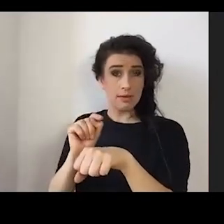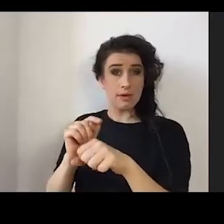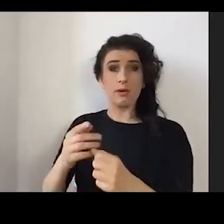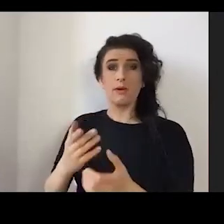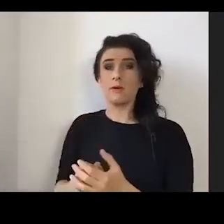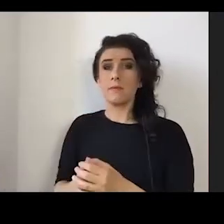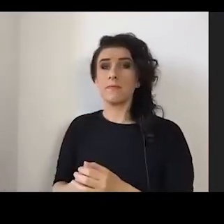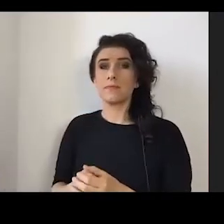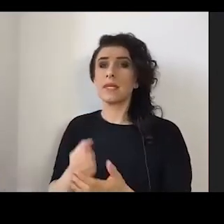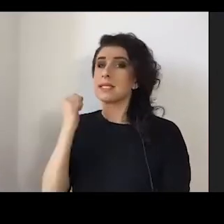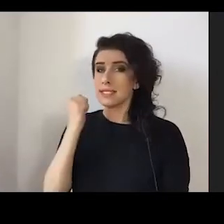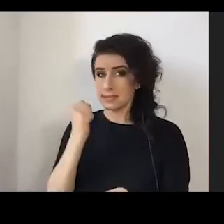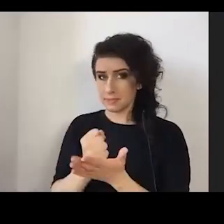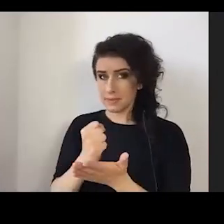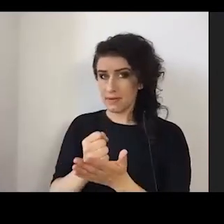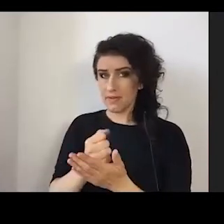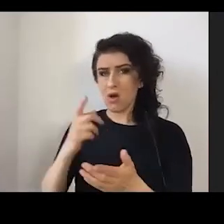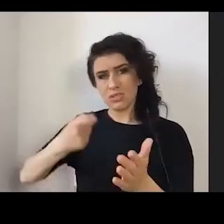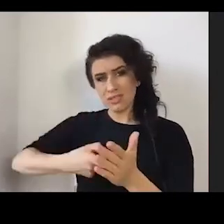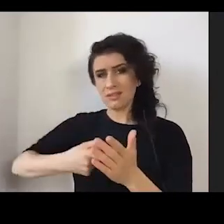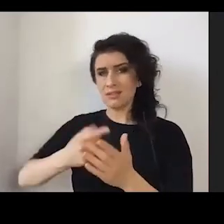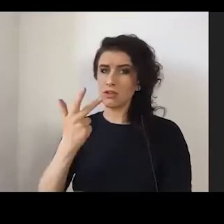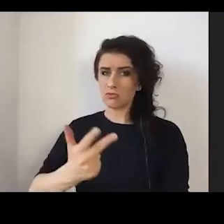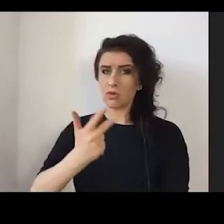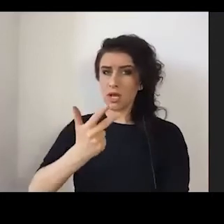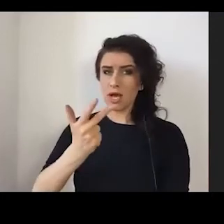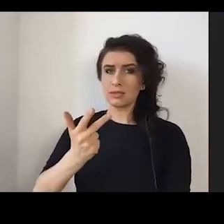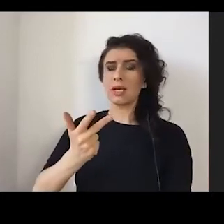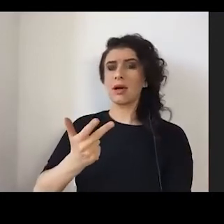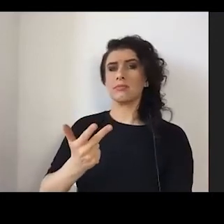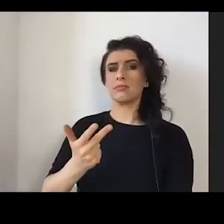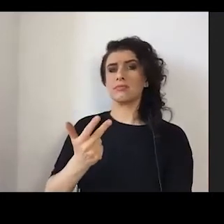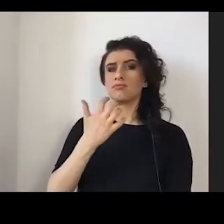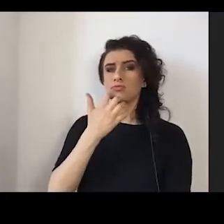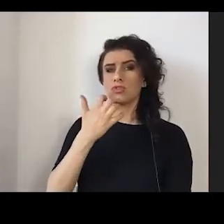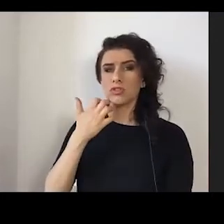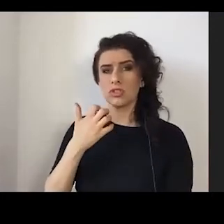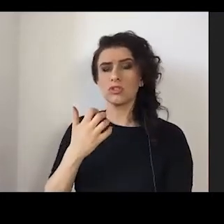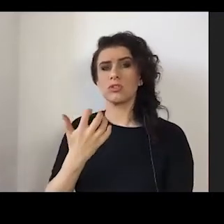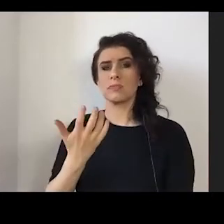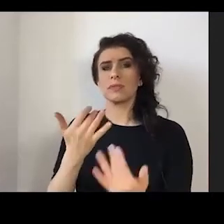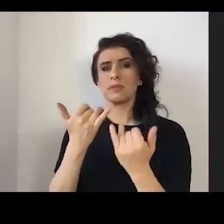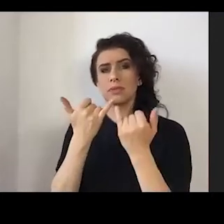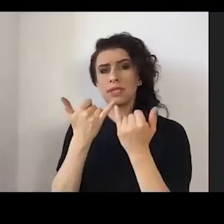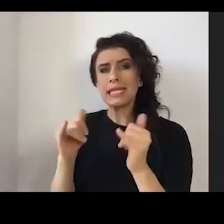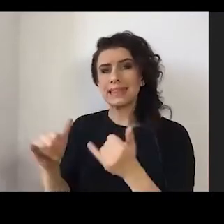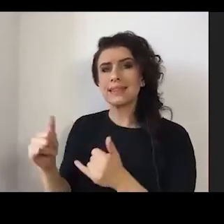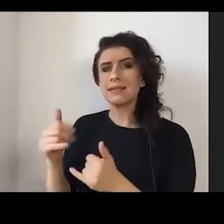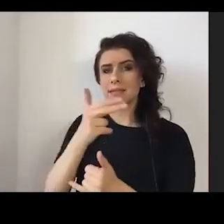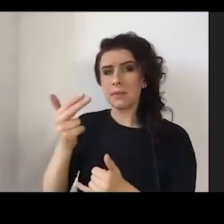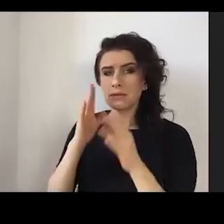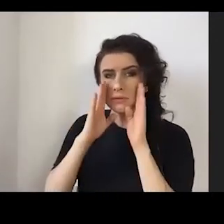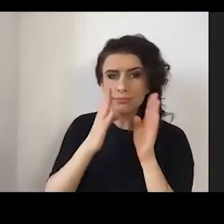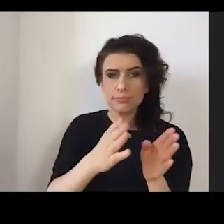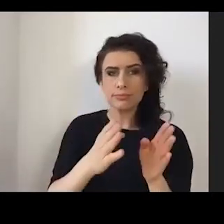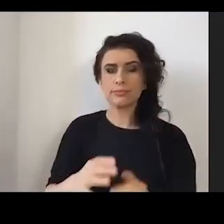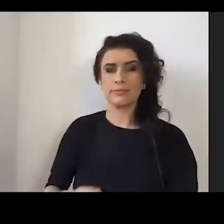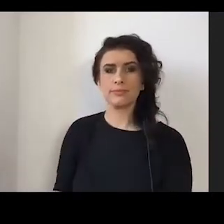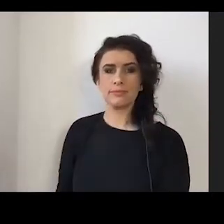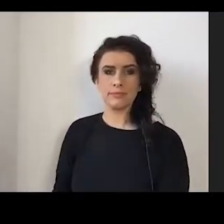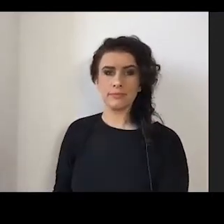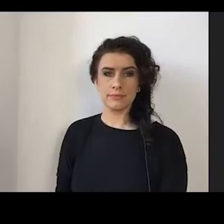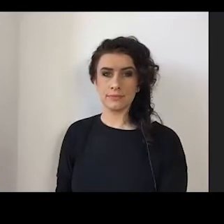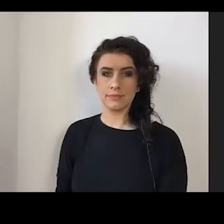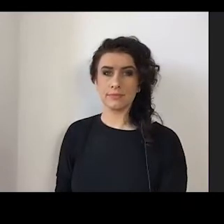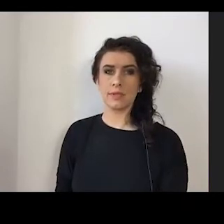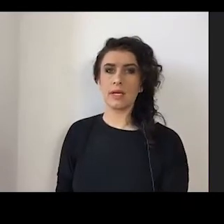because before we were just on the 4 previously mentioned. But what we do with raising awareness, I must,